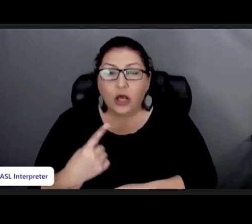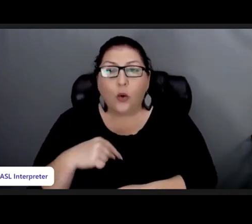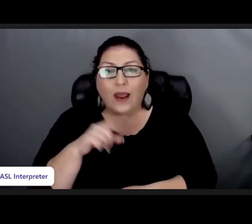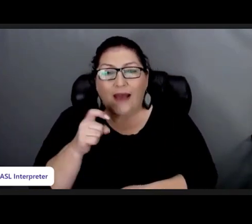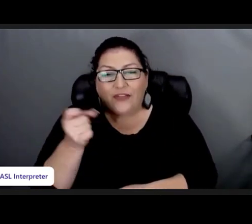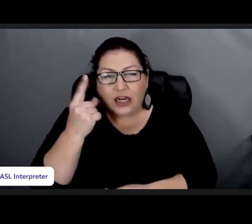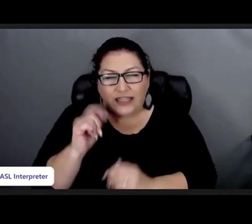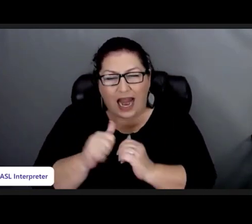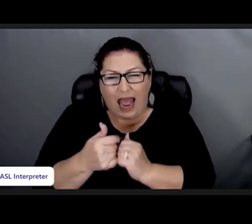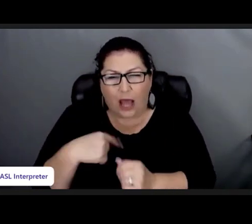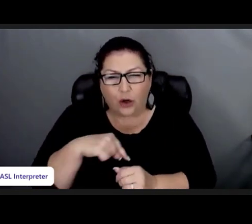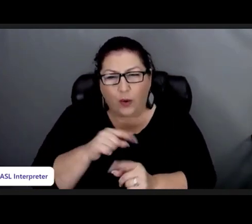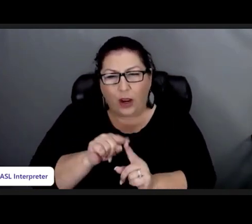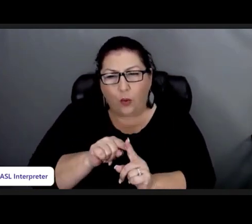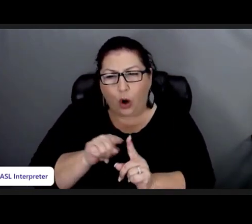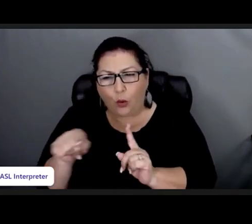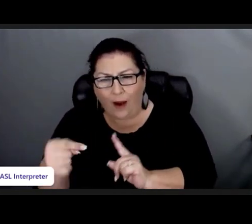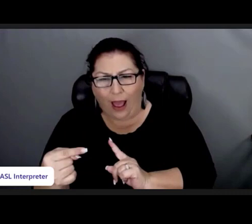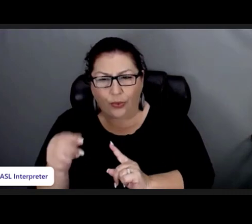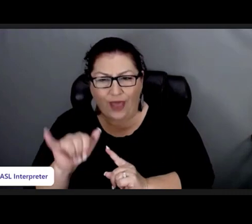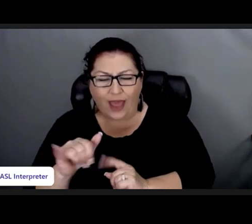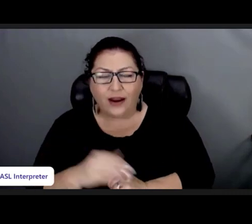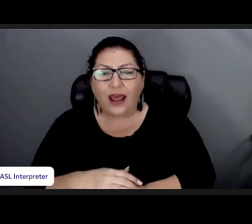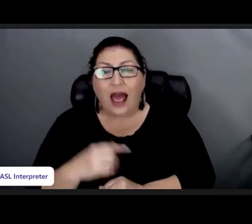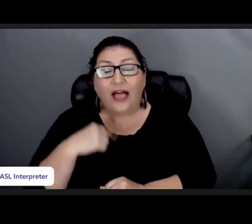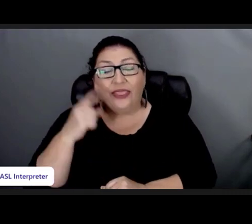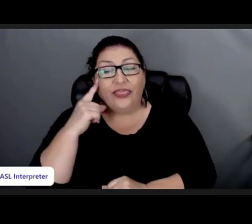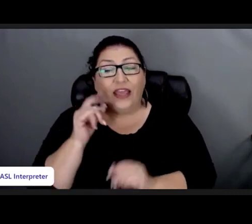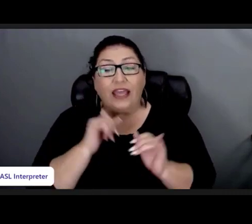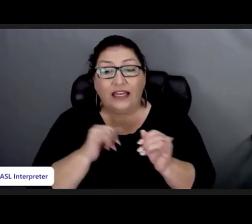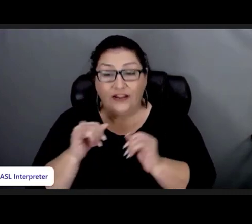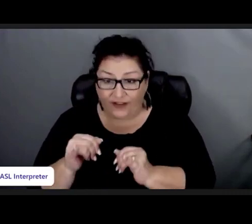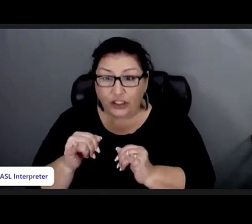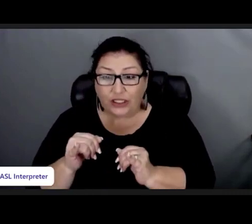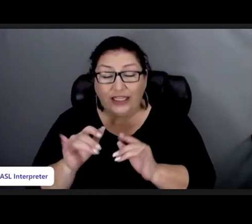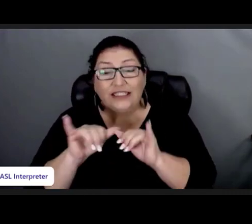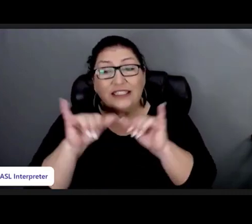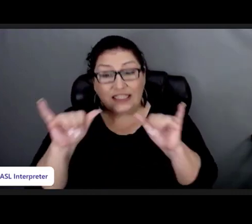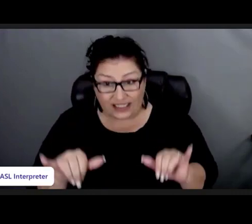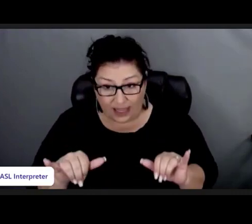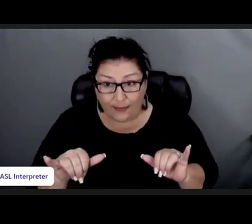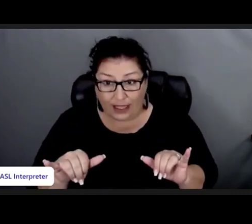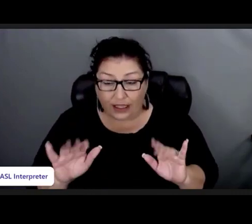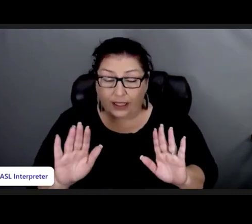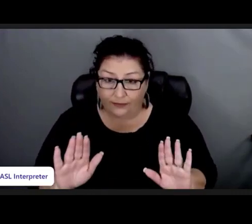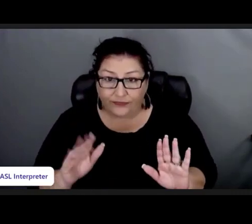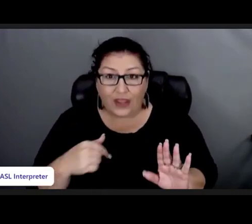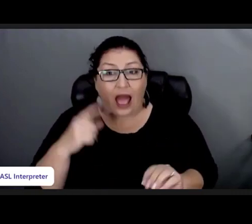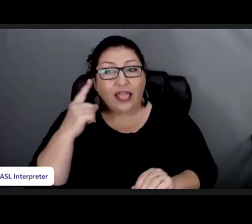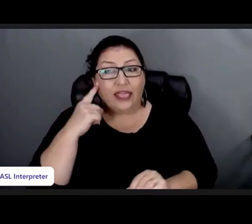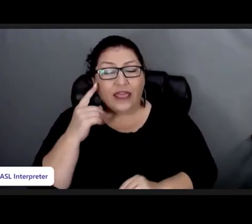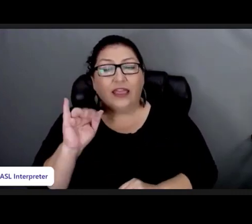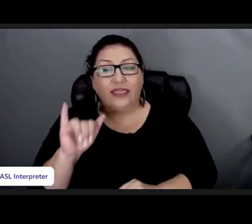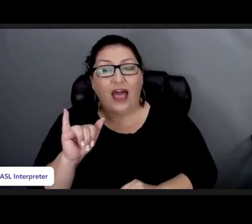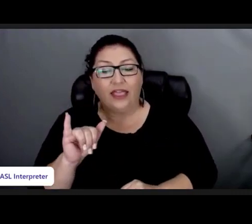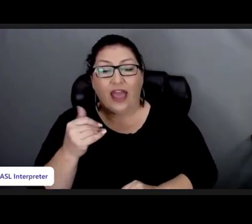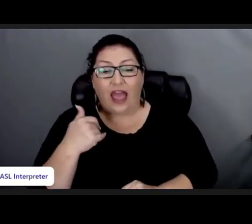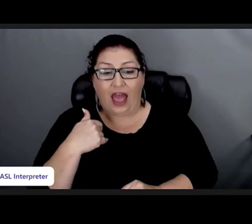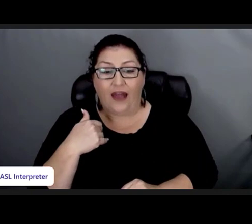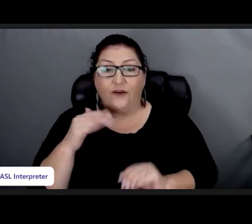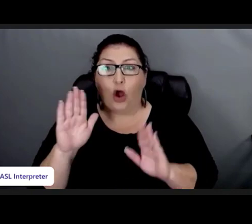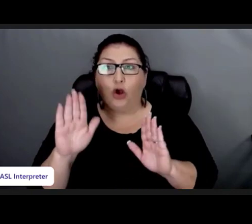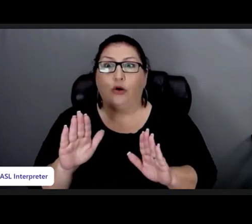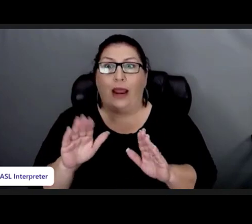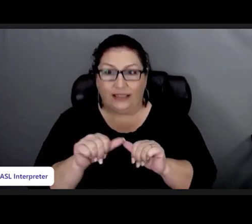how do we work around that, right? So I think individually, systemically, I think that there's a great space in there